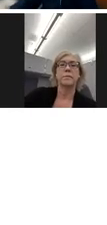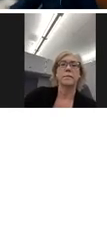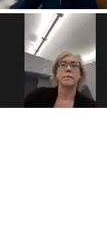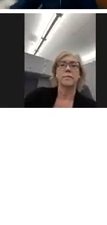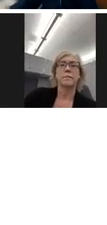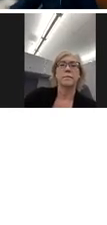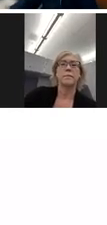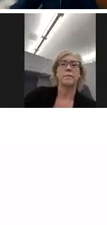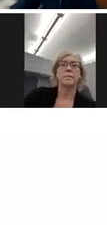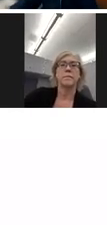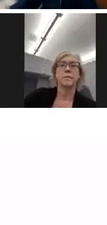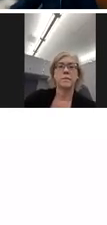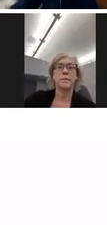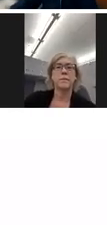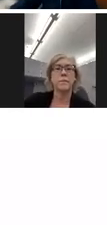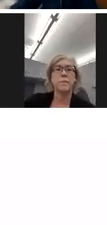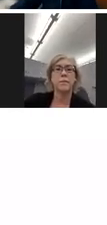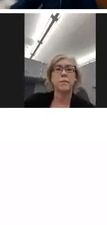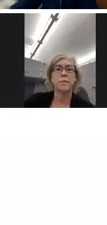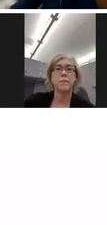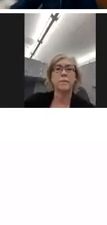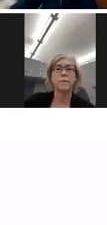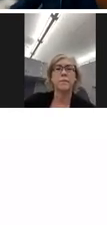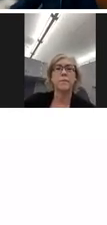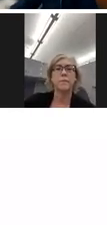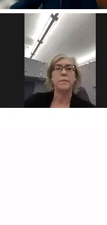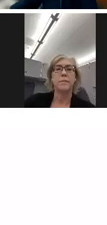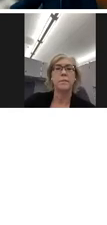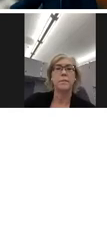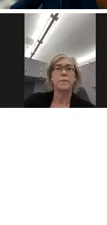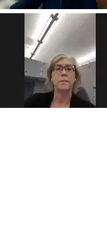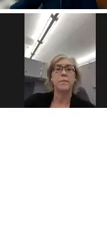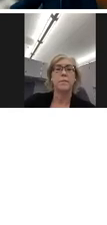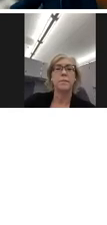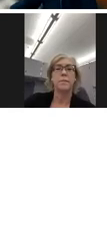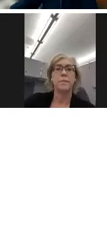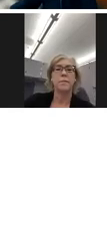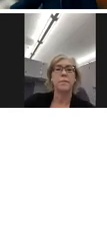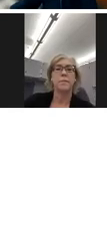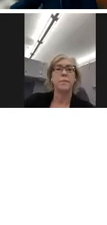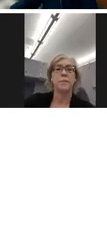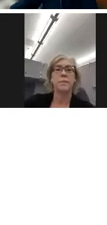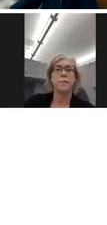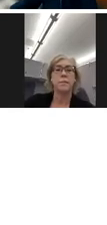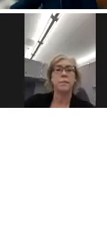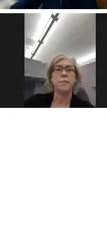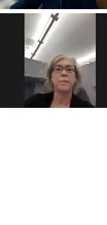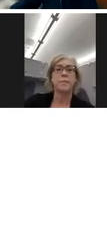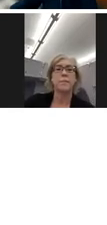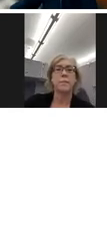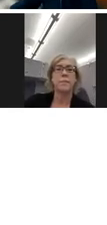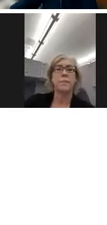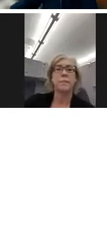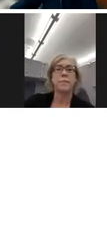victims of trafficking, they are eligible for SETA's Refugee Support Service Program, which I